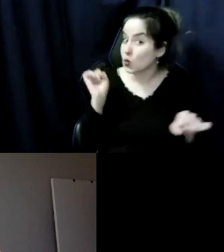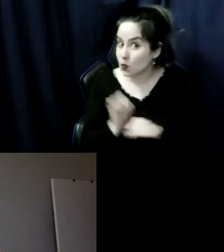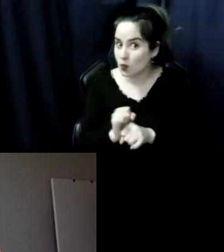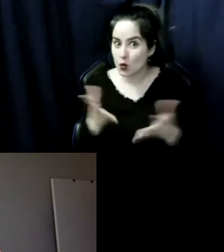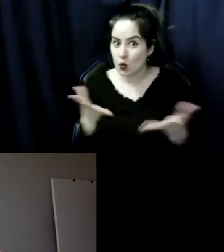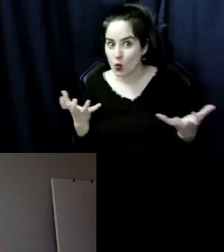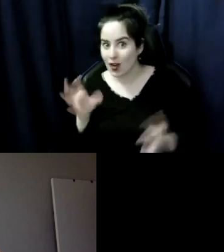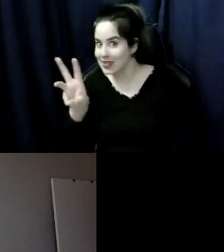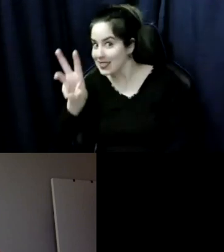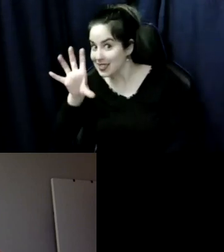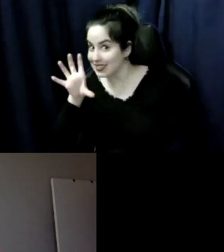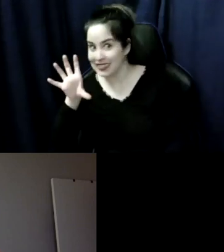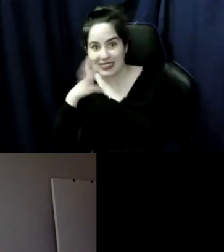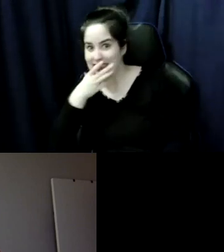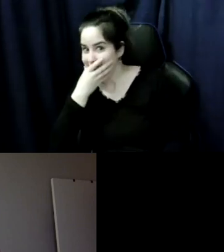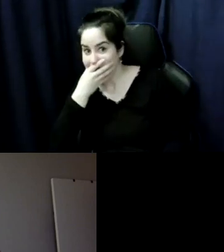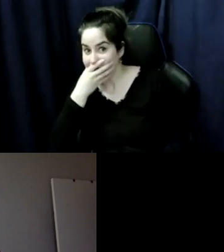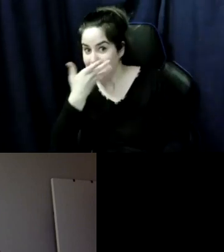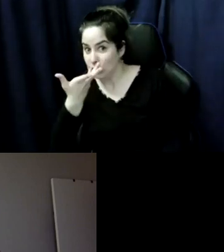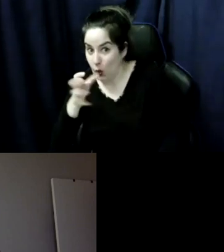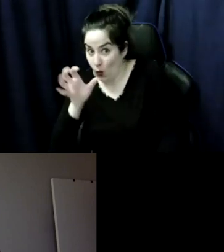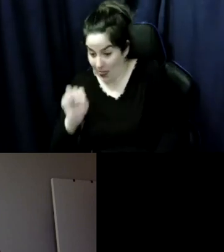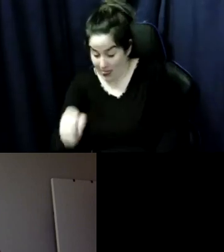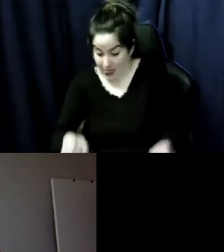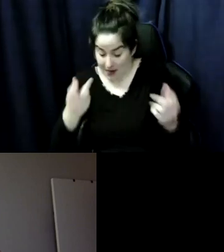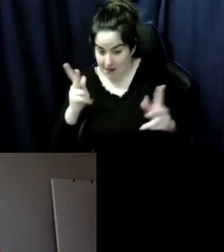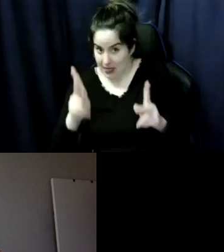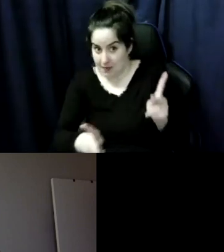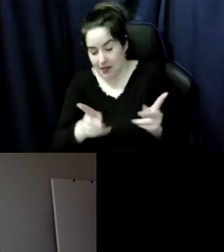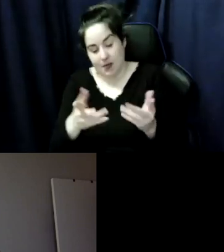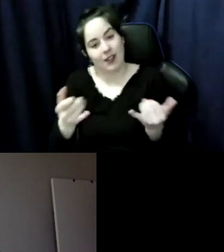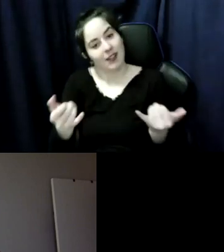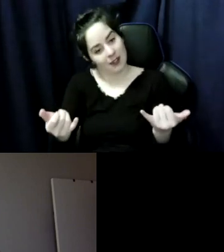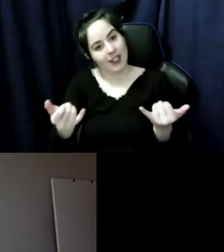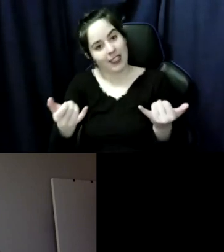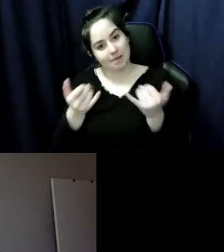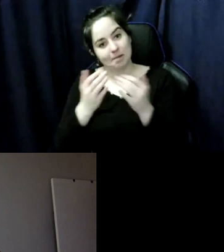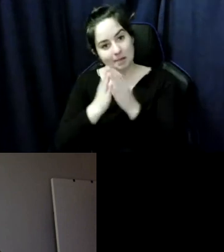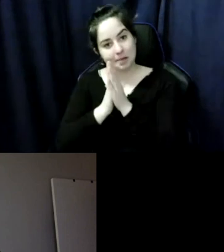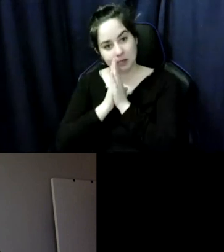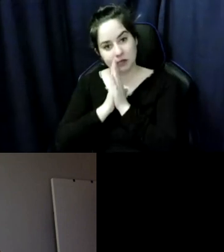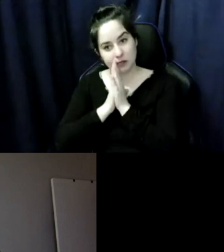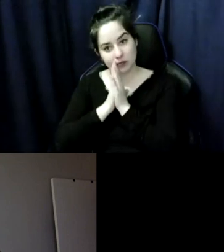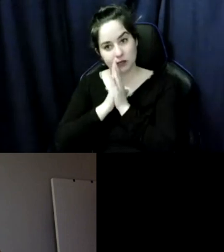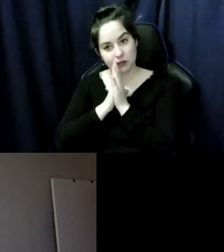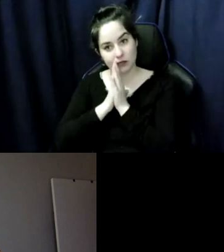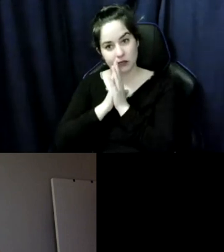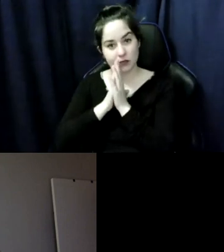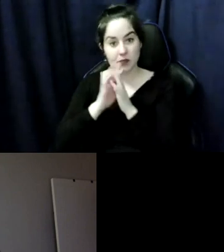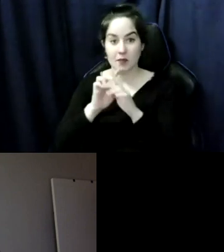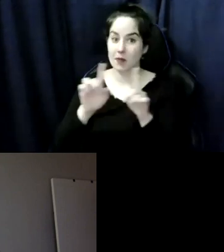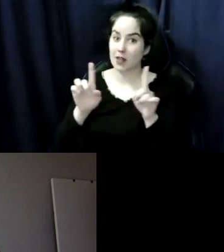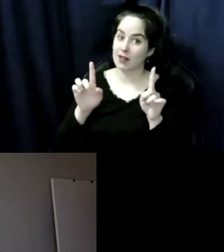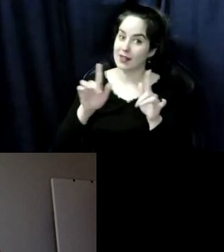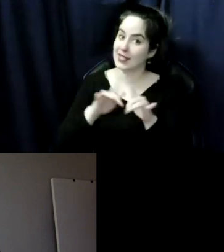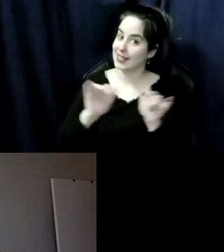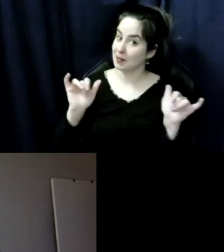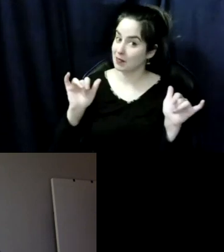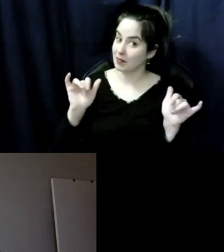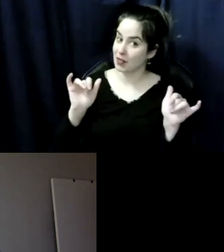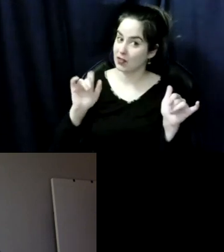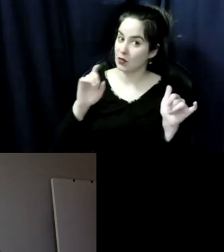600 people there. So That's now totally it's it, about, but also, you want to be so careful to be